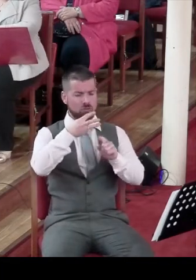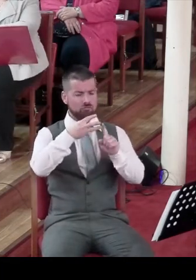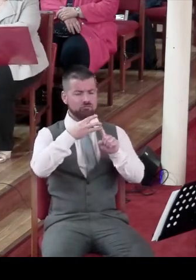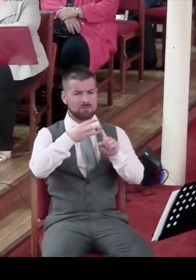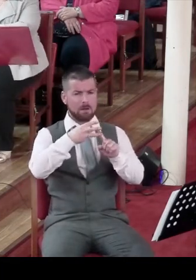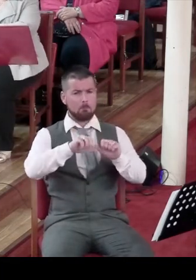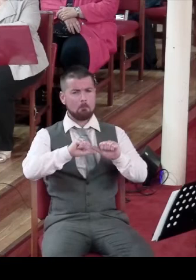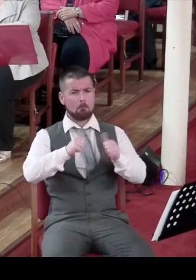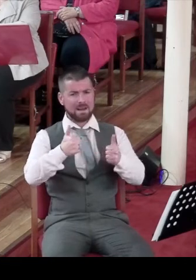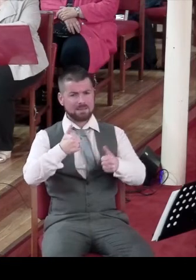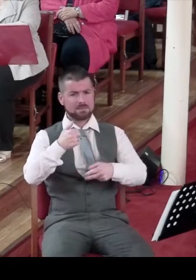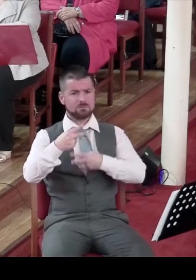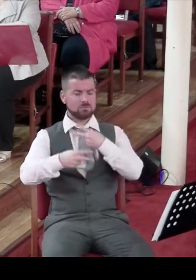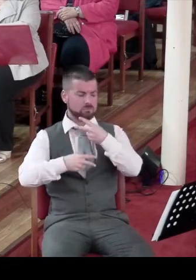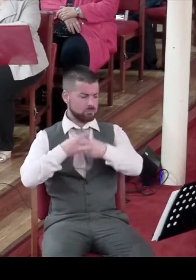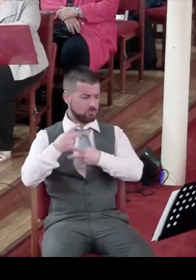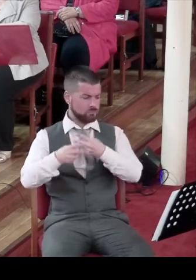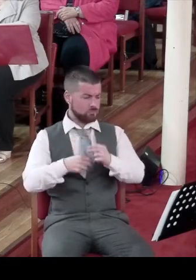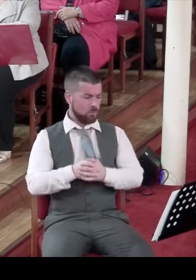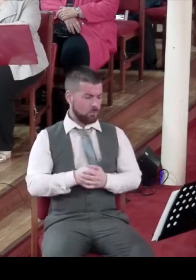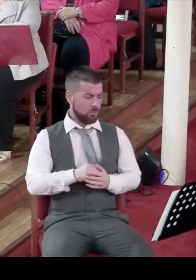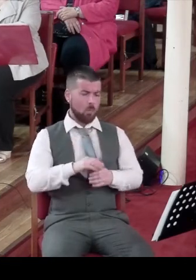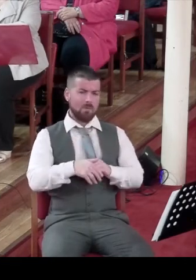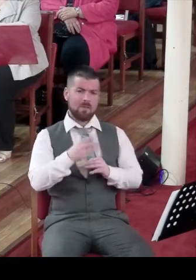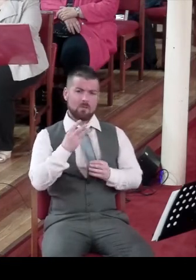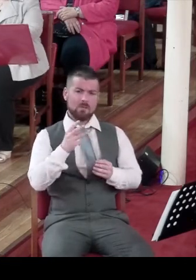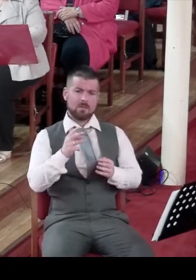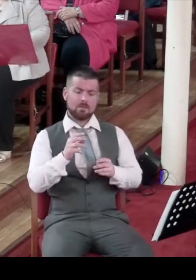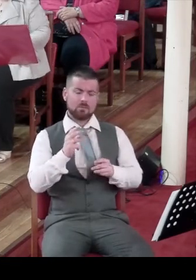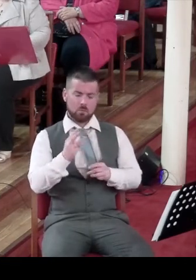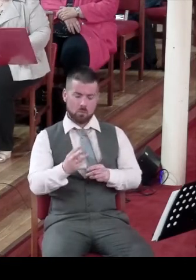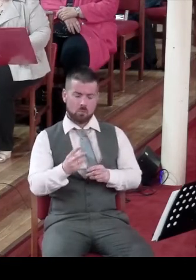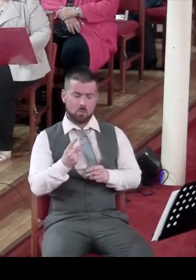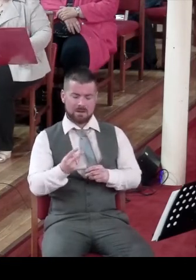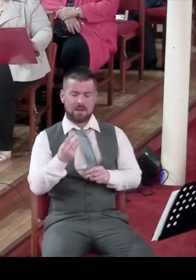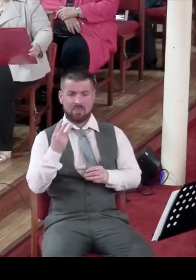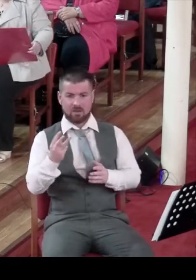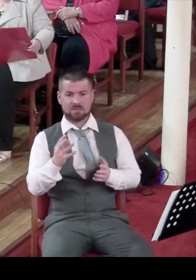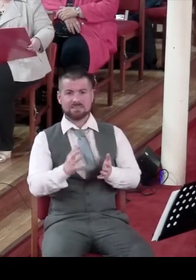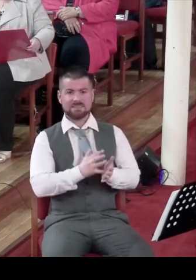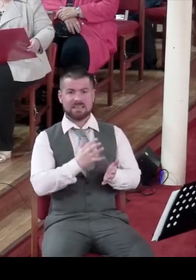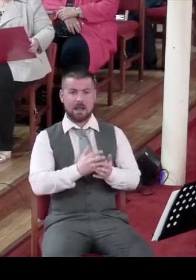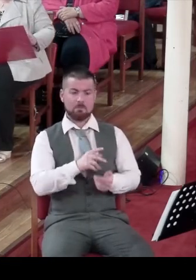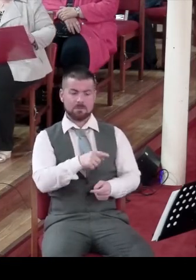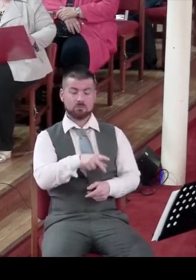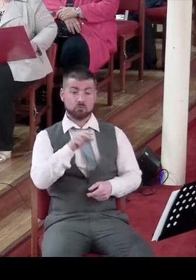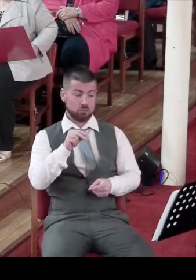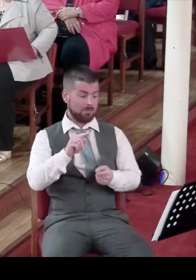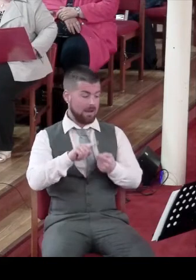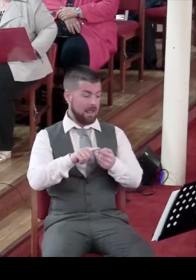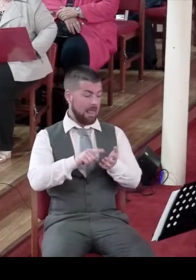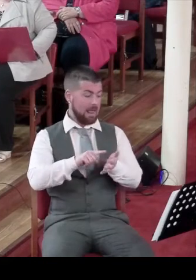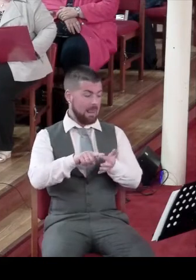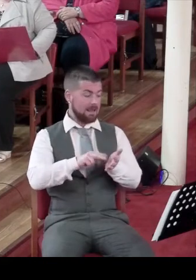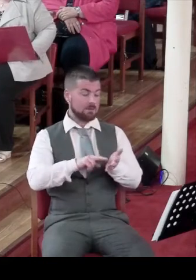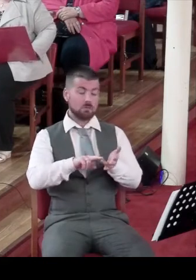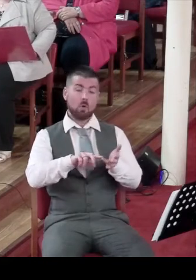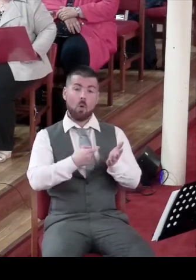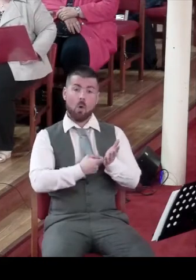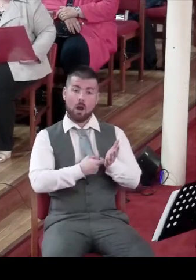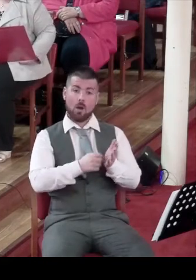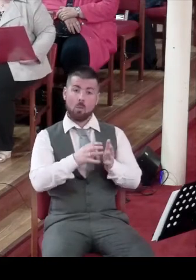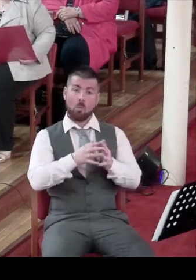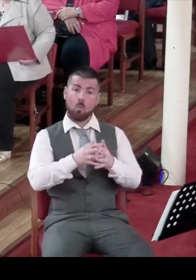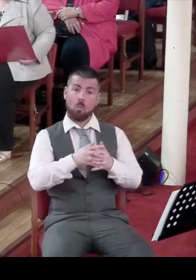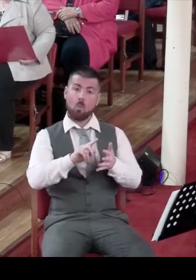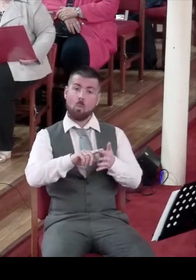best versions of the 23rd Psalm. It's been chosen on this occasion by Eleanor Weir, and it just happens